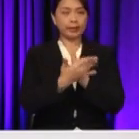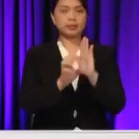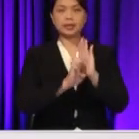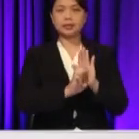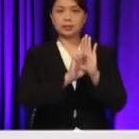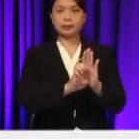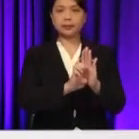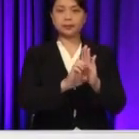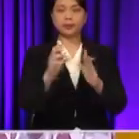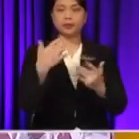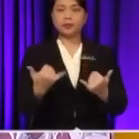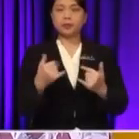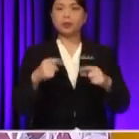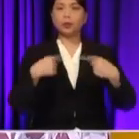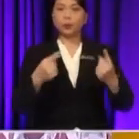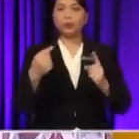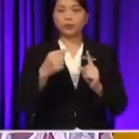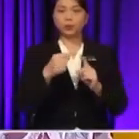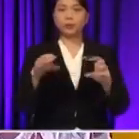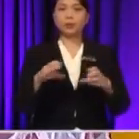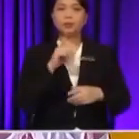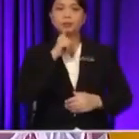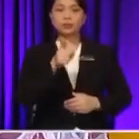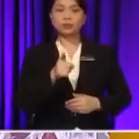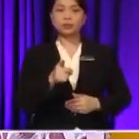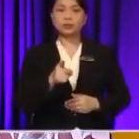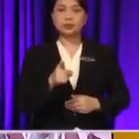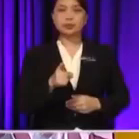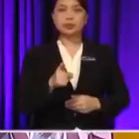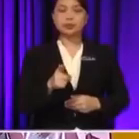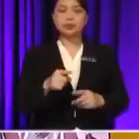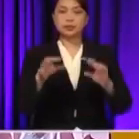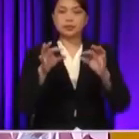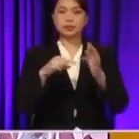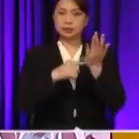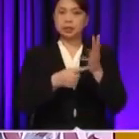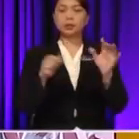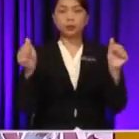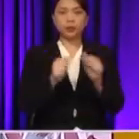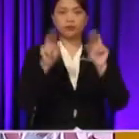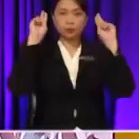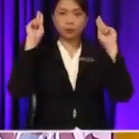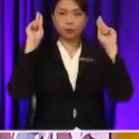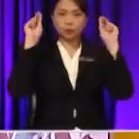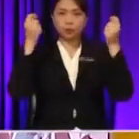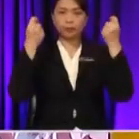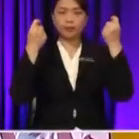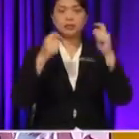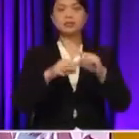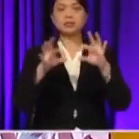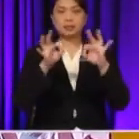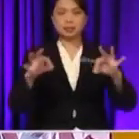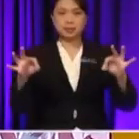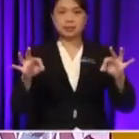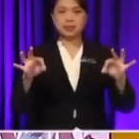going to make sure that each paragraph starts with a topic sentence. So a topic sentence is actually consists